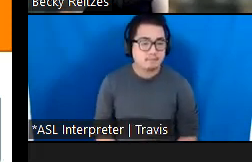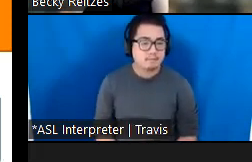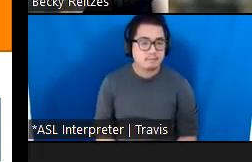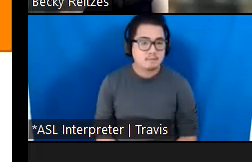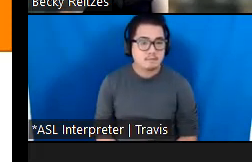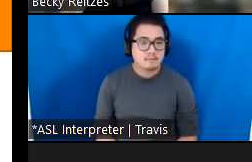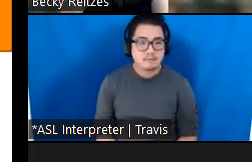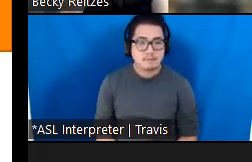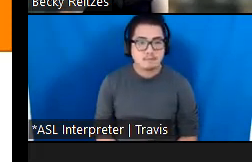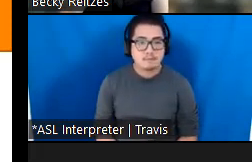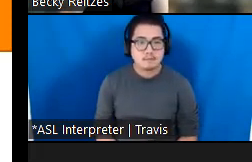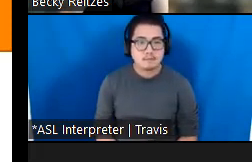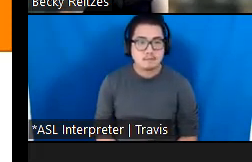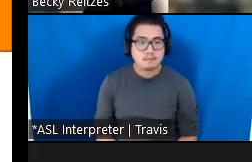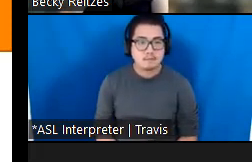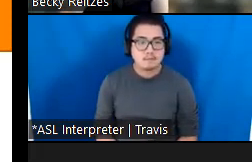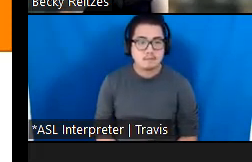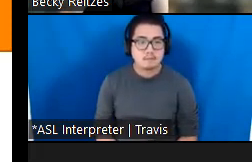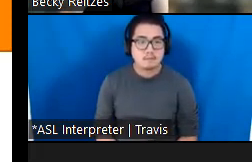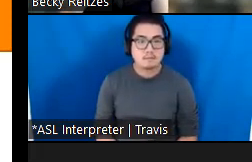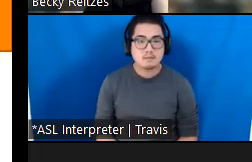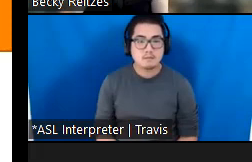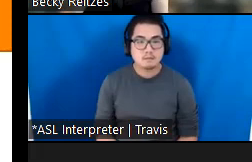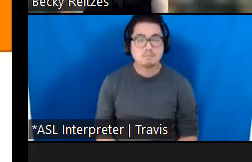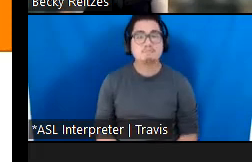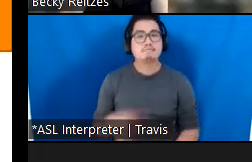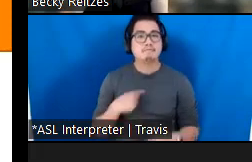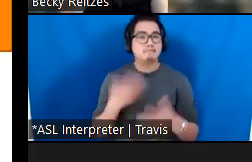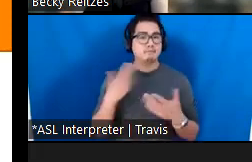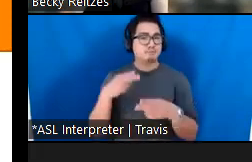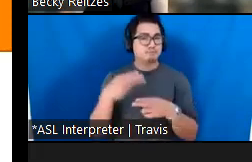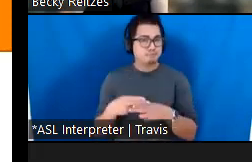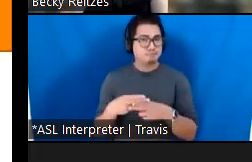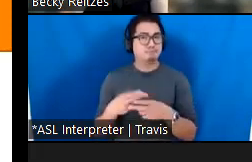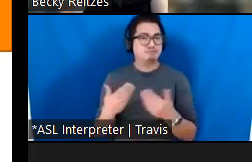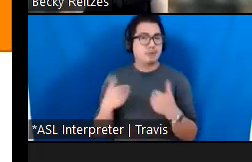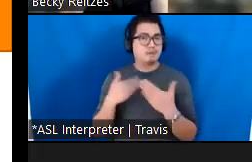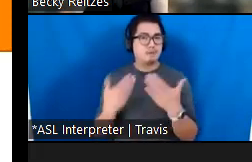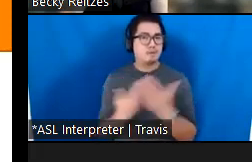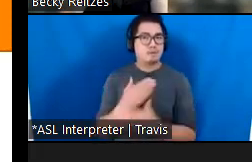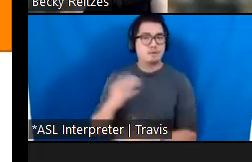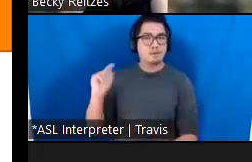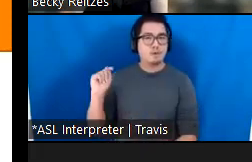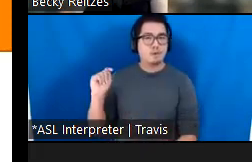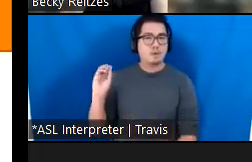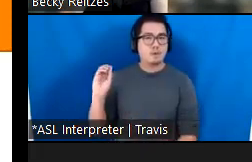So as I mentioned, we have a new toolkit. And this is really